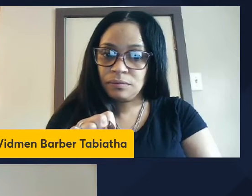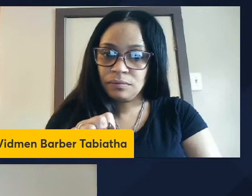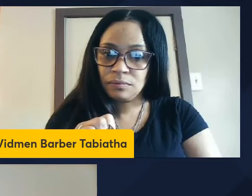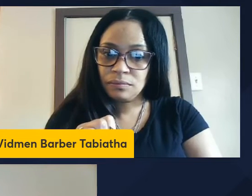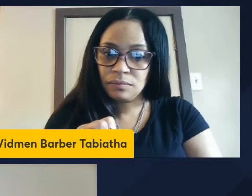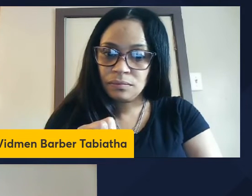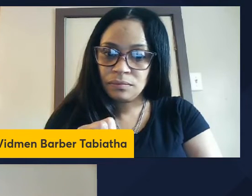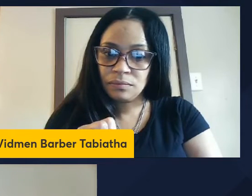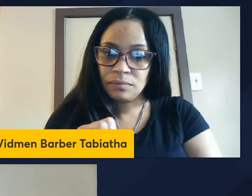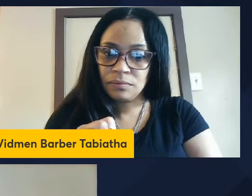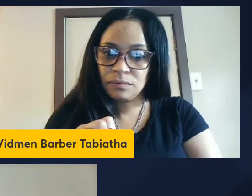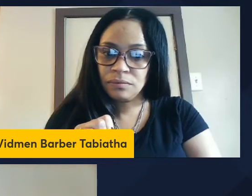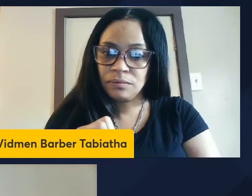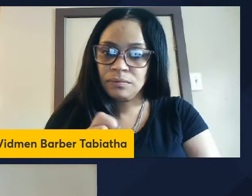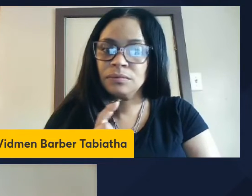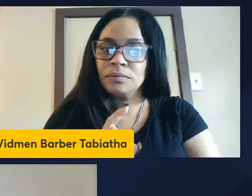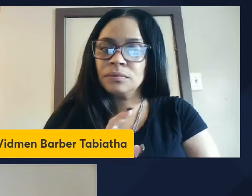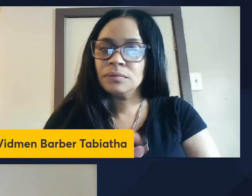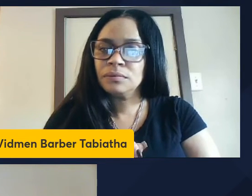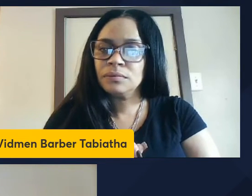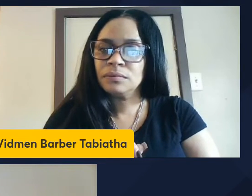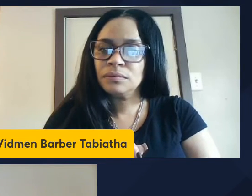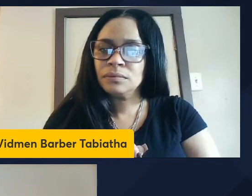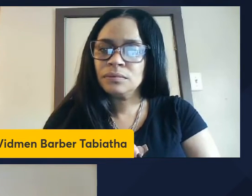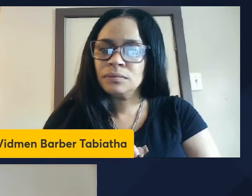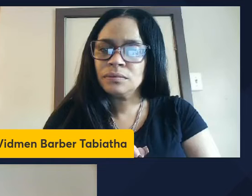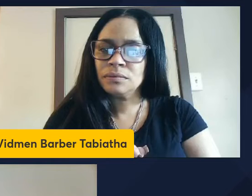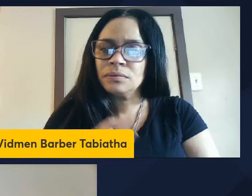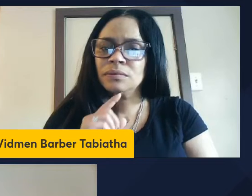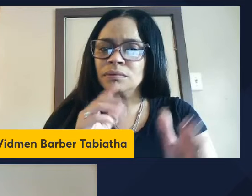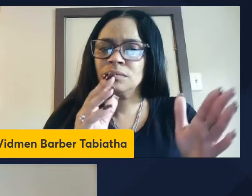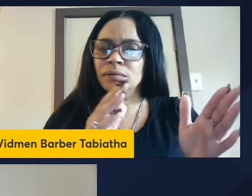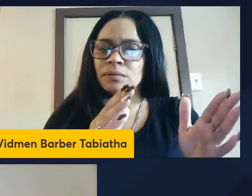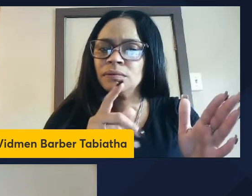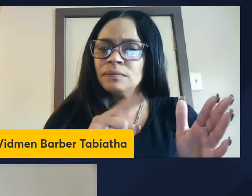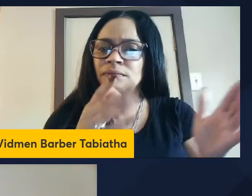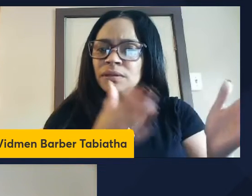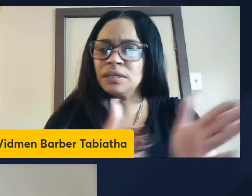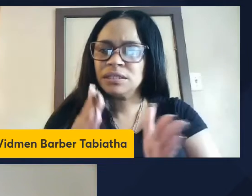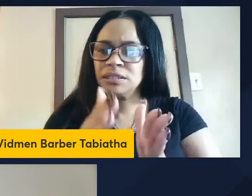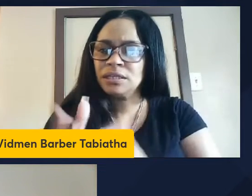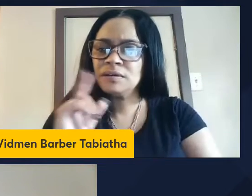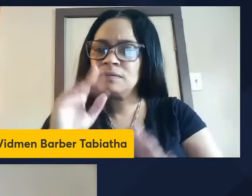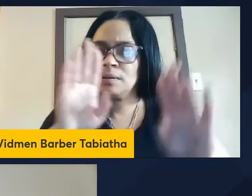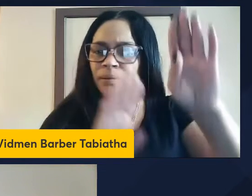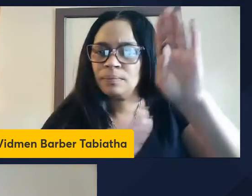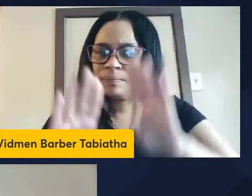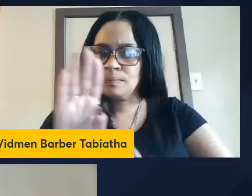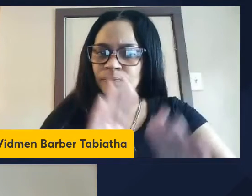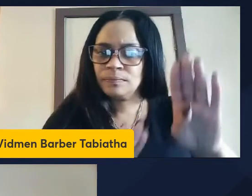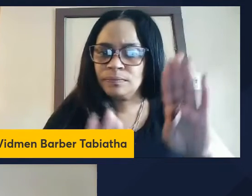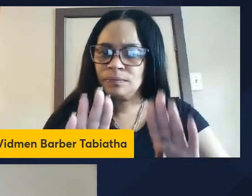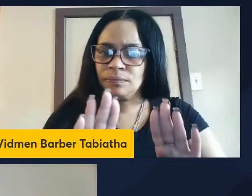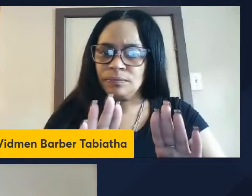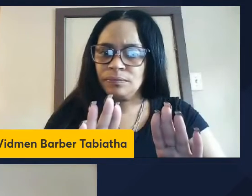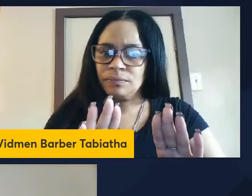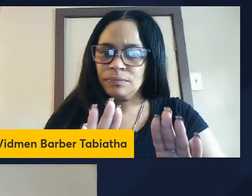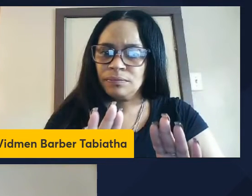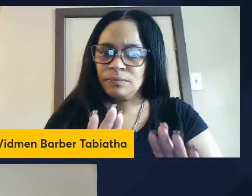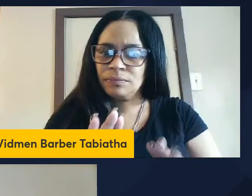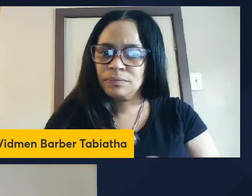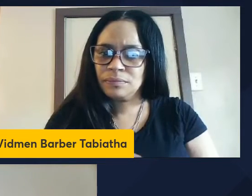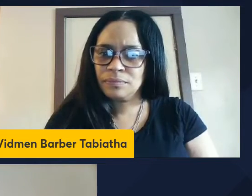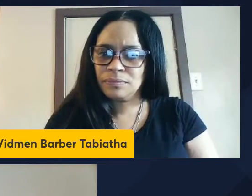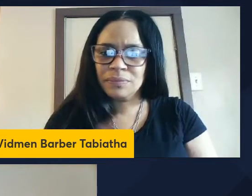of this T-lymphocyte through the car gene insertion, it can be done in middle tree via or non-via vector. Excuse me. Do you have